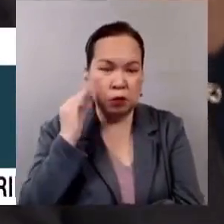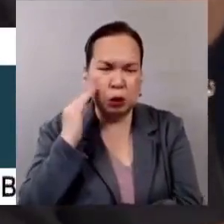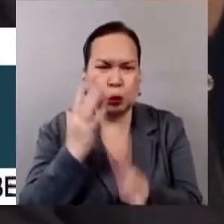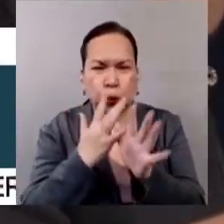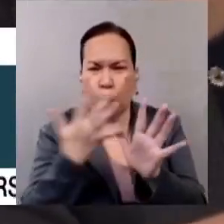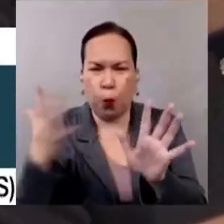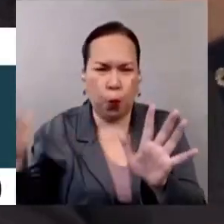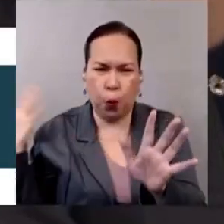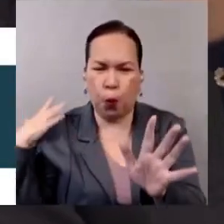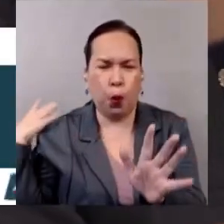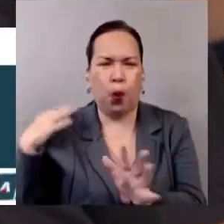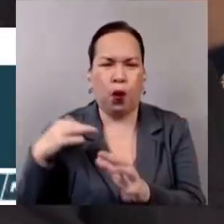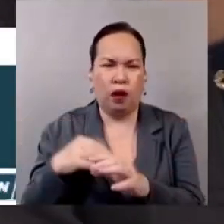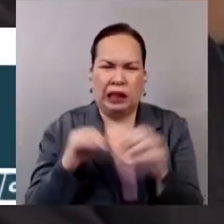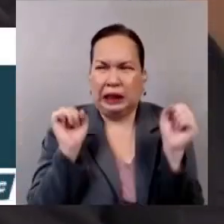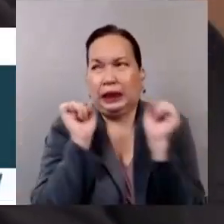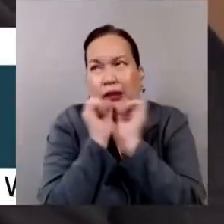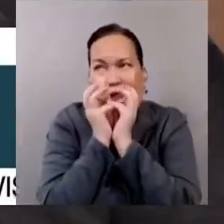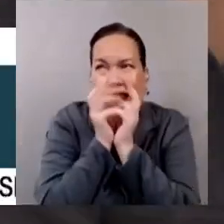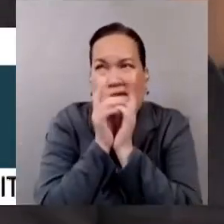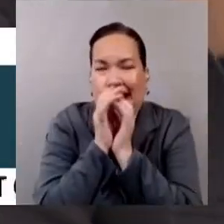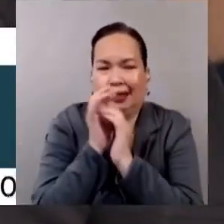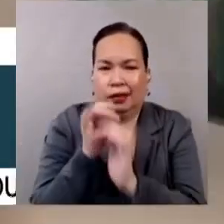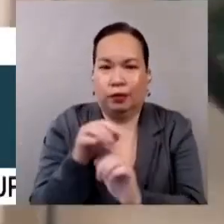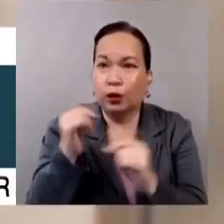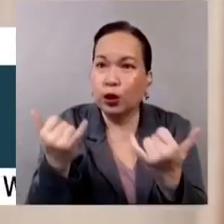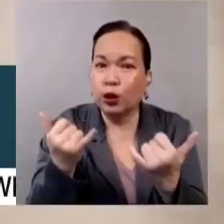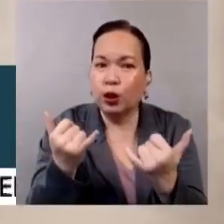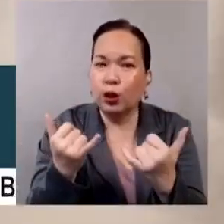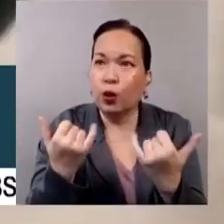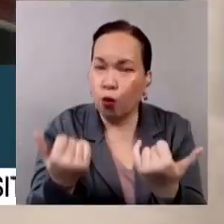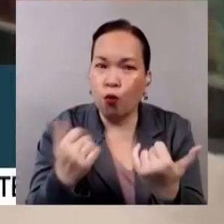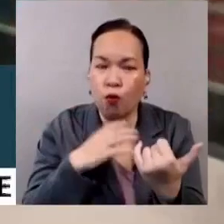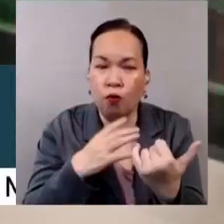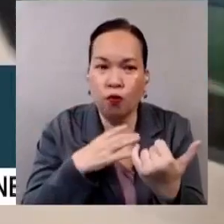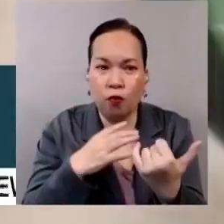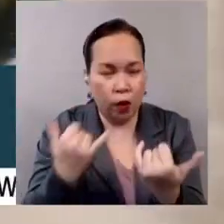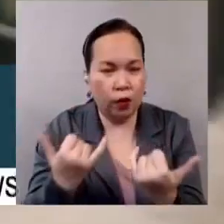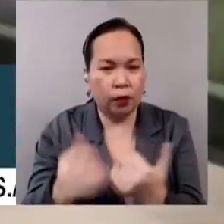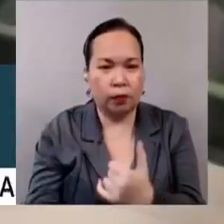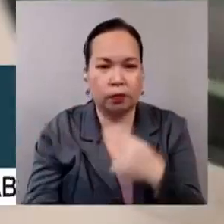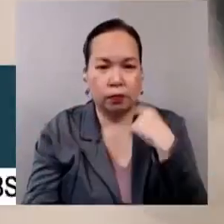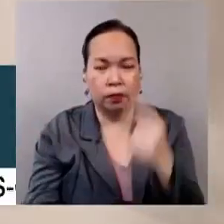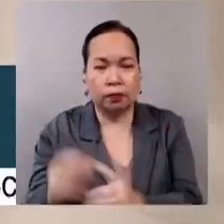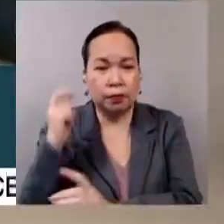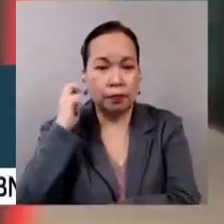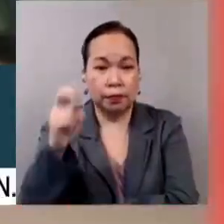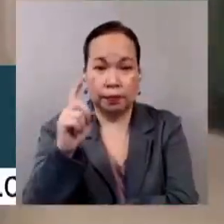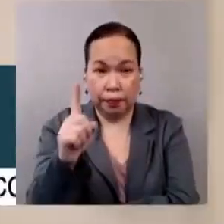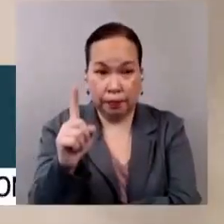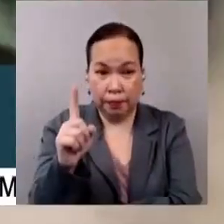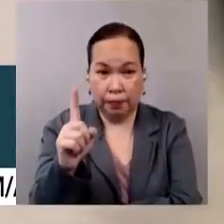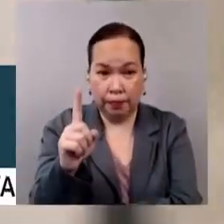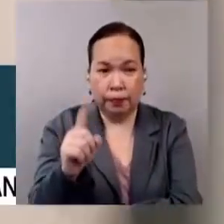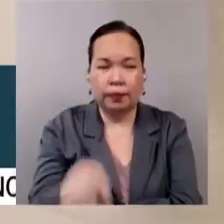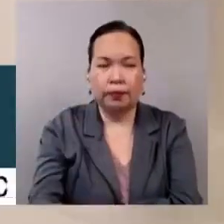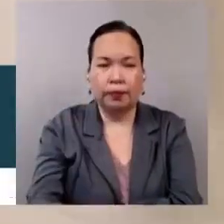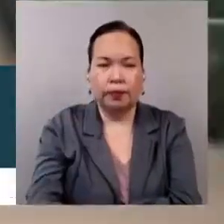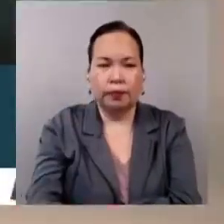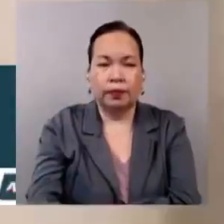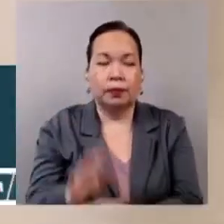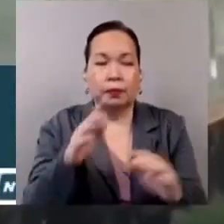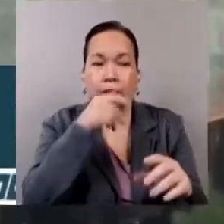na nagkasiksikan sa loob ng train, pero okay lang naman. According to the Light Rail Manila Corporation, the private company